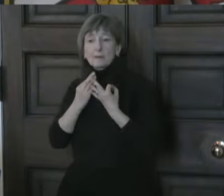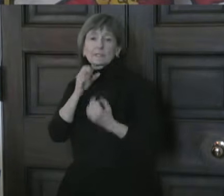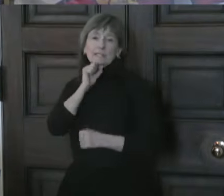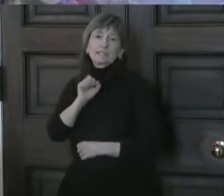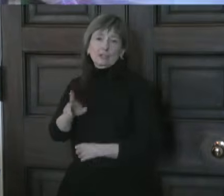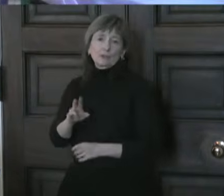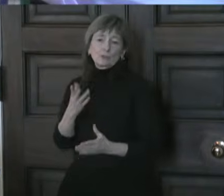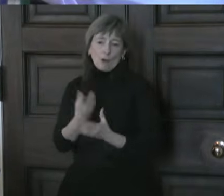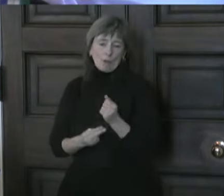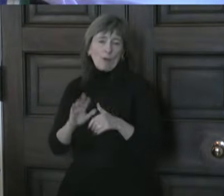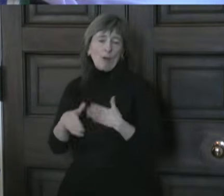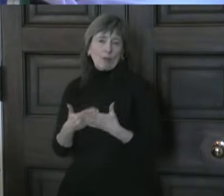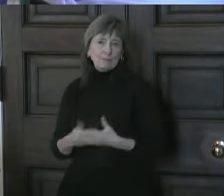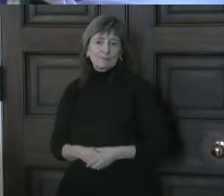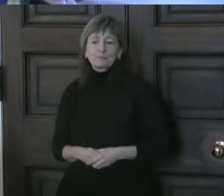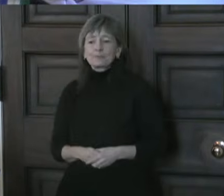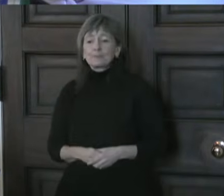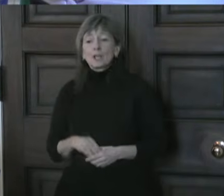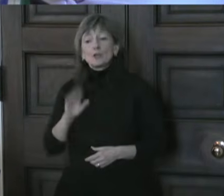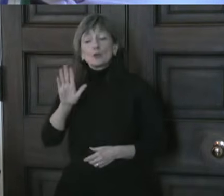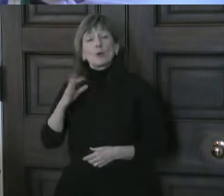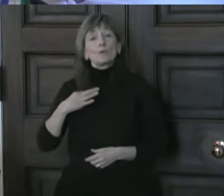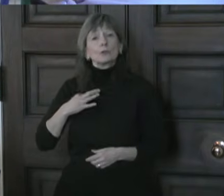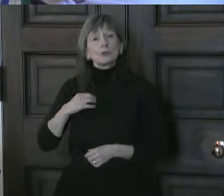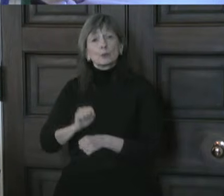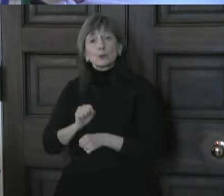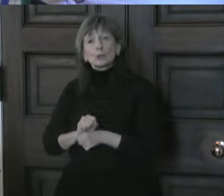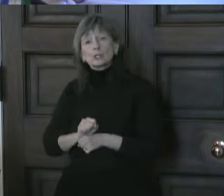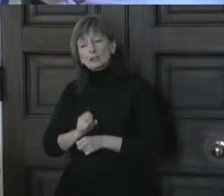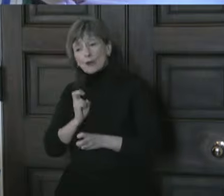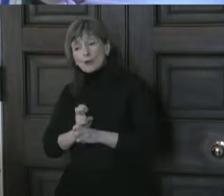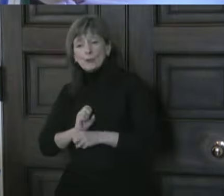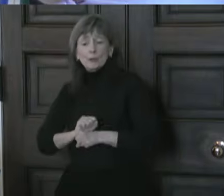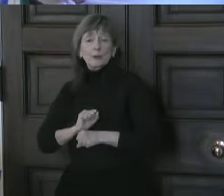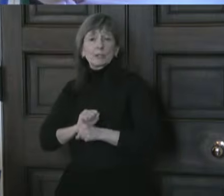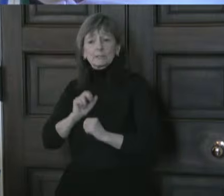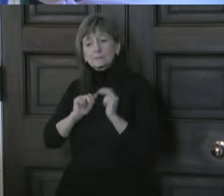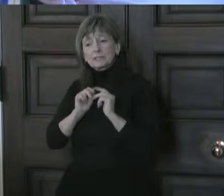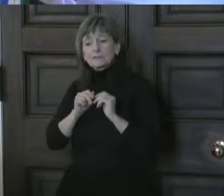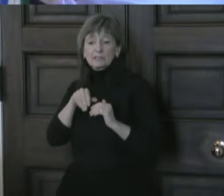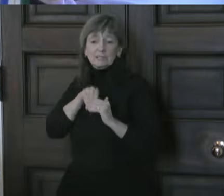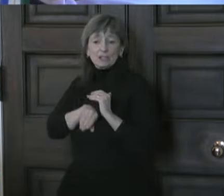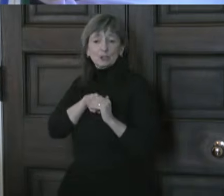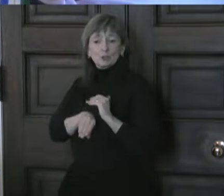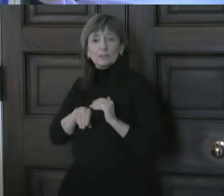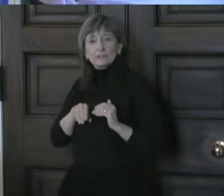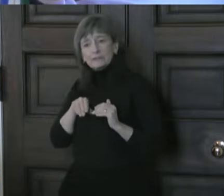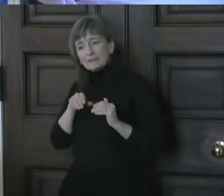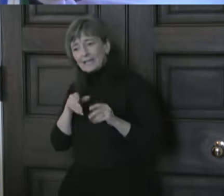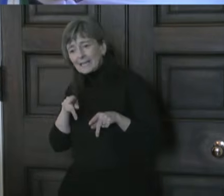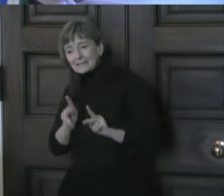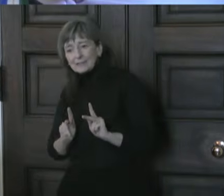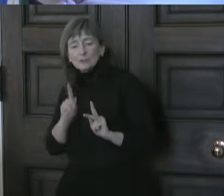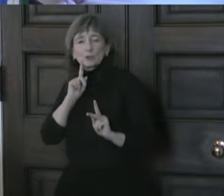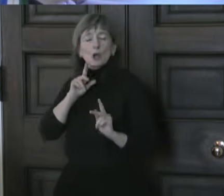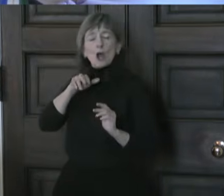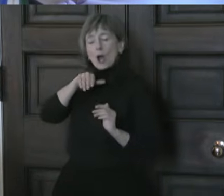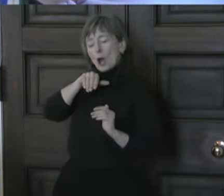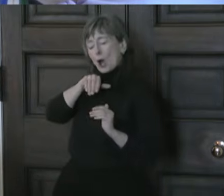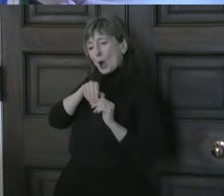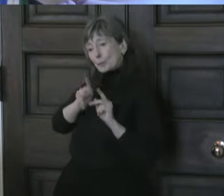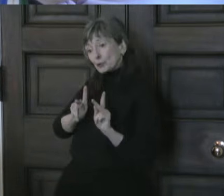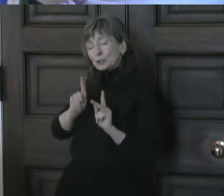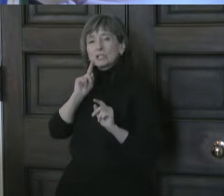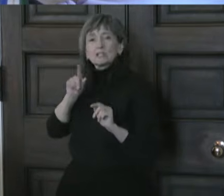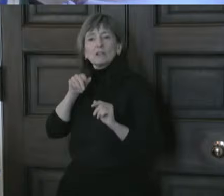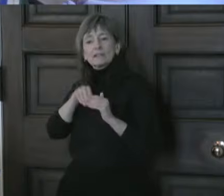seniors. Through your volunteer work and dedication and building inclusive, accessible opportunities, you have helped make your